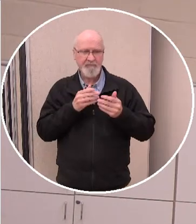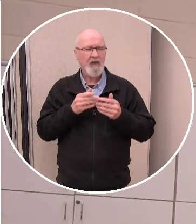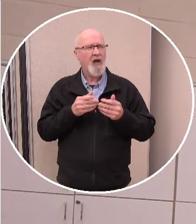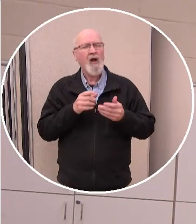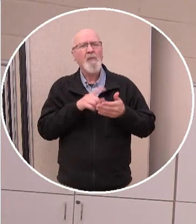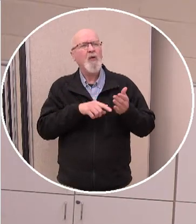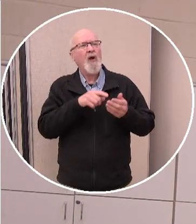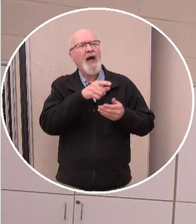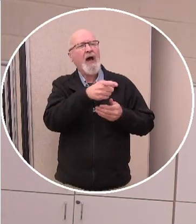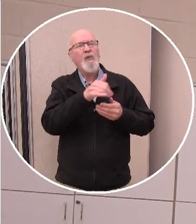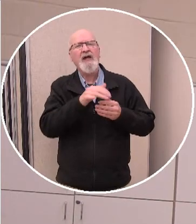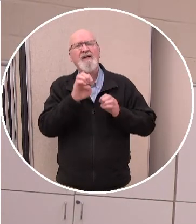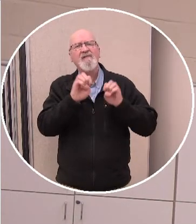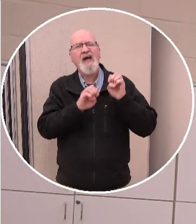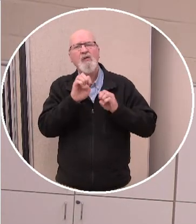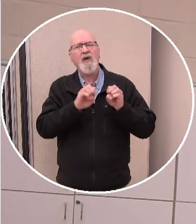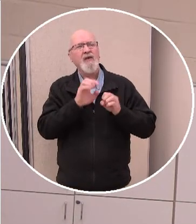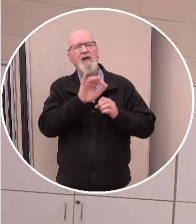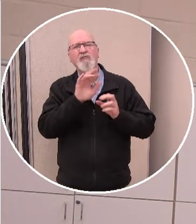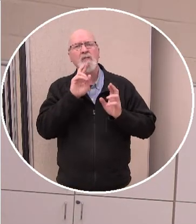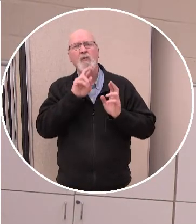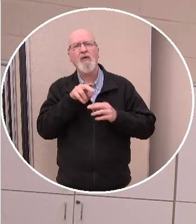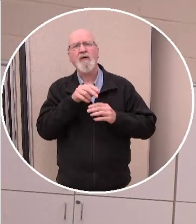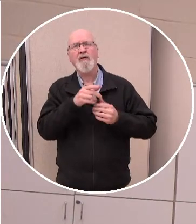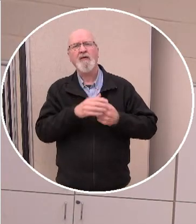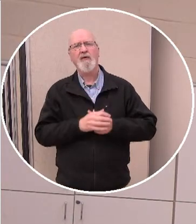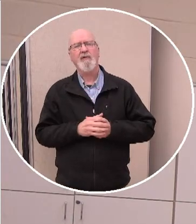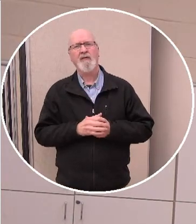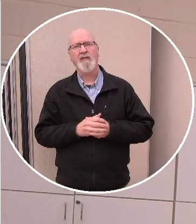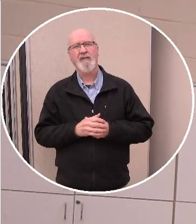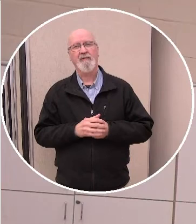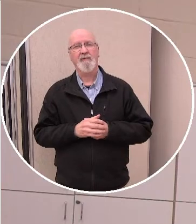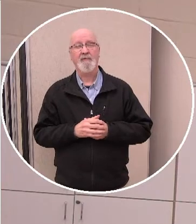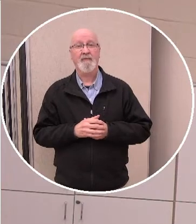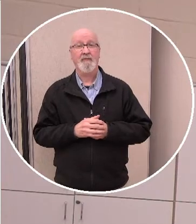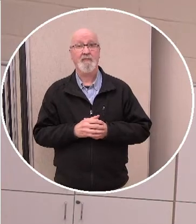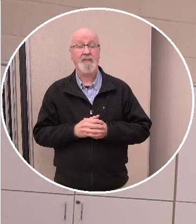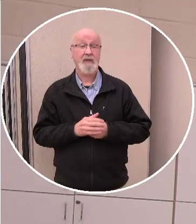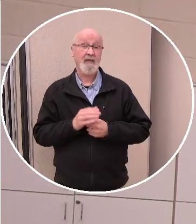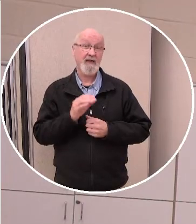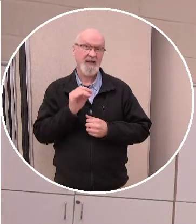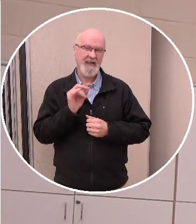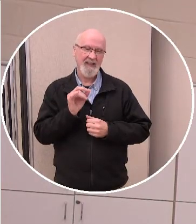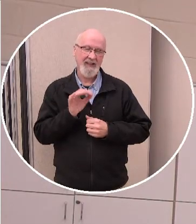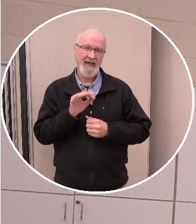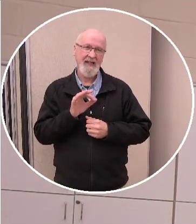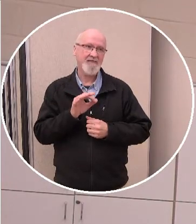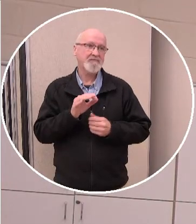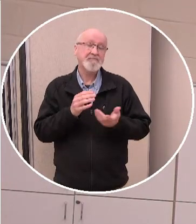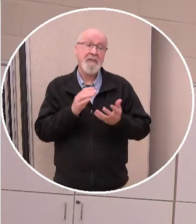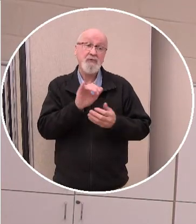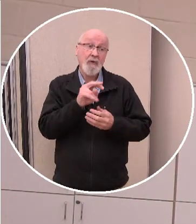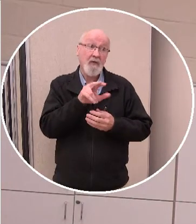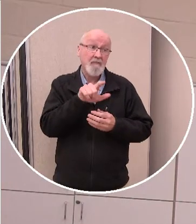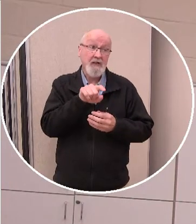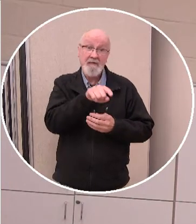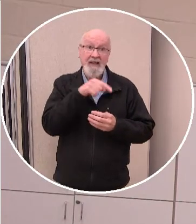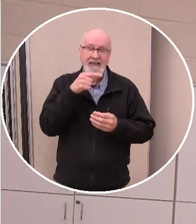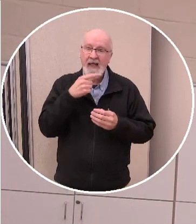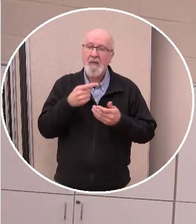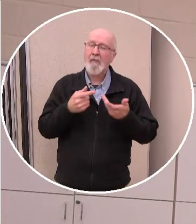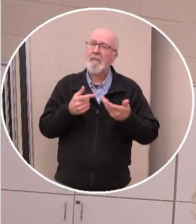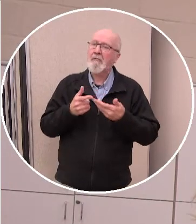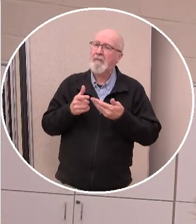basing their analysis on? And if they come back and say that they can meet